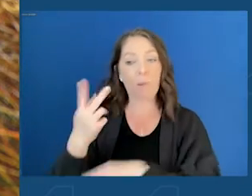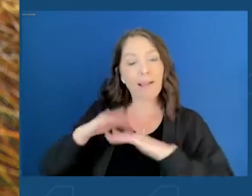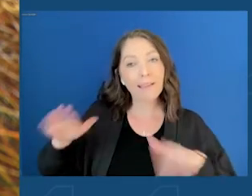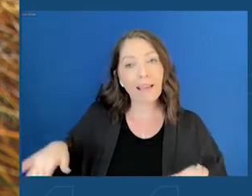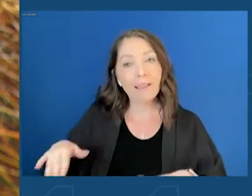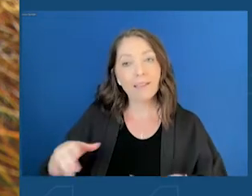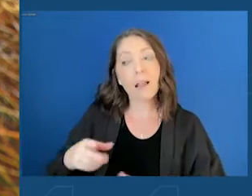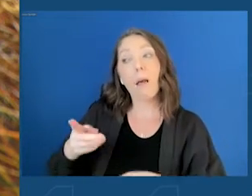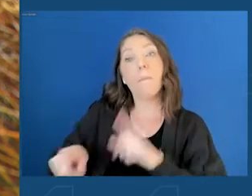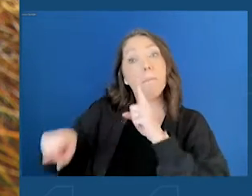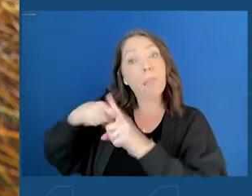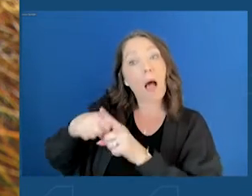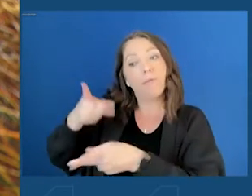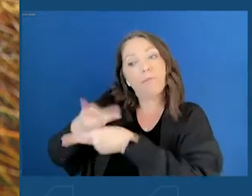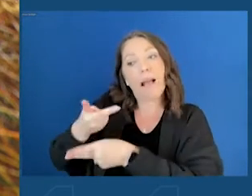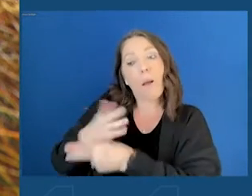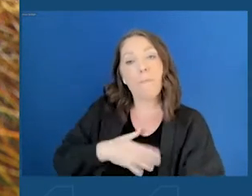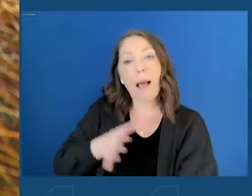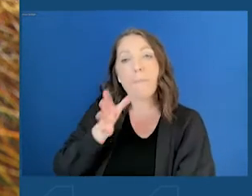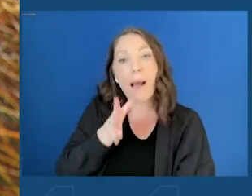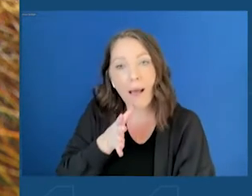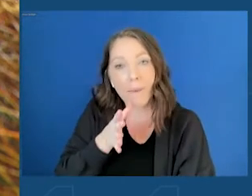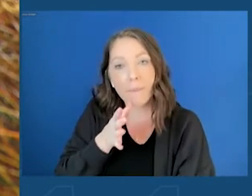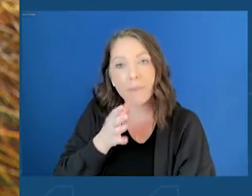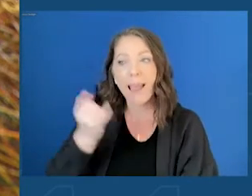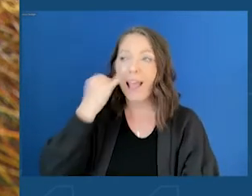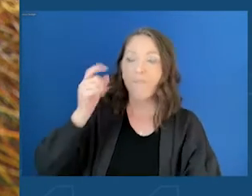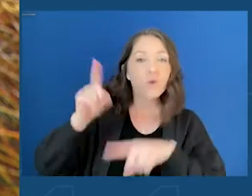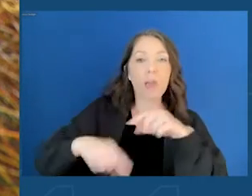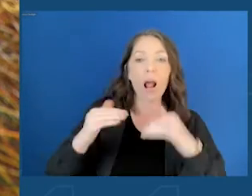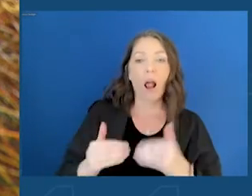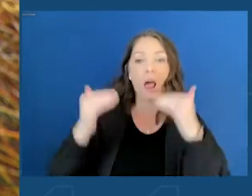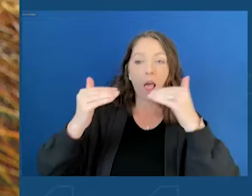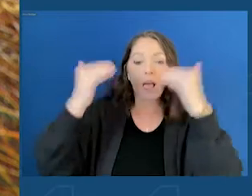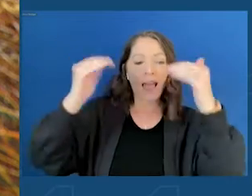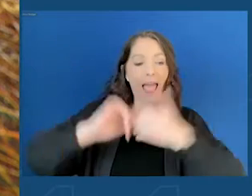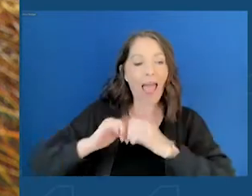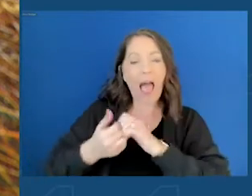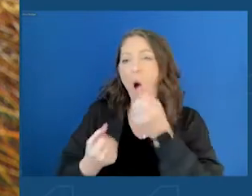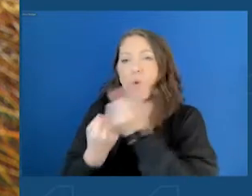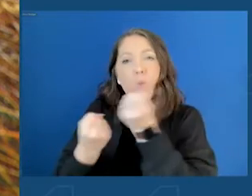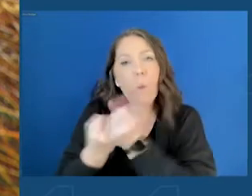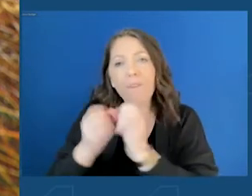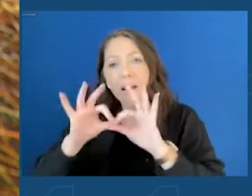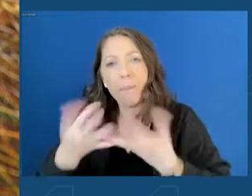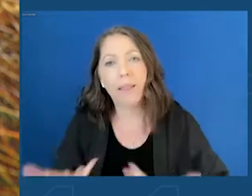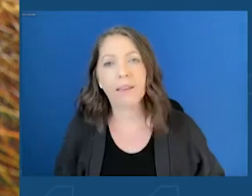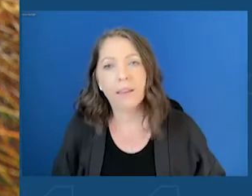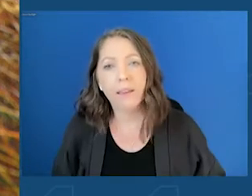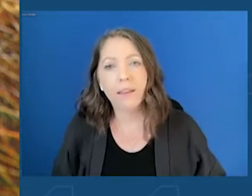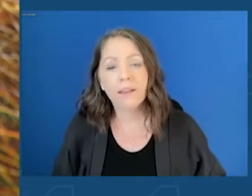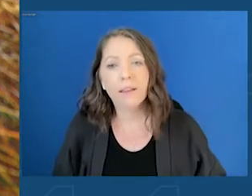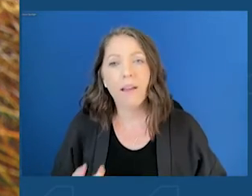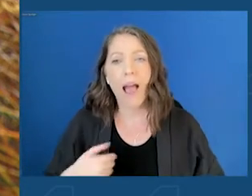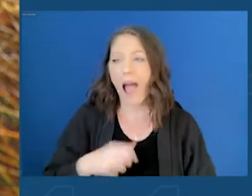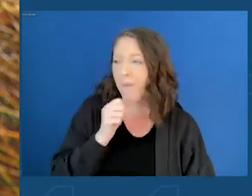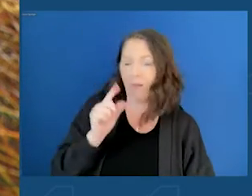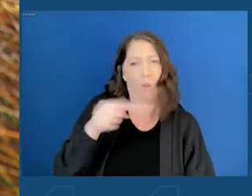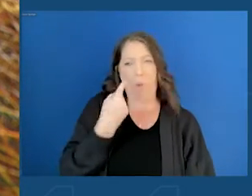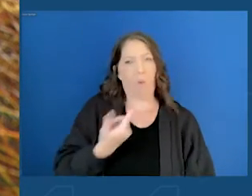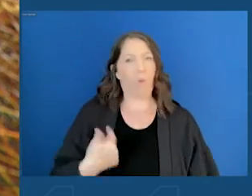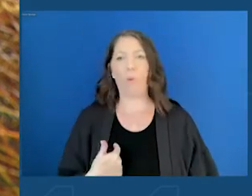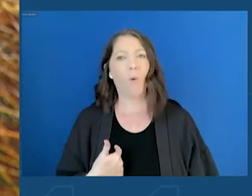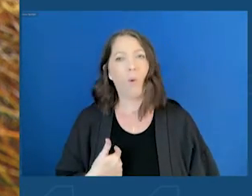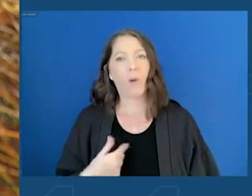you cannot move up the ladder at work, how are you supposed to support your family? I am not alone. There are more than